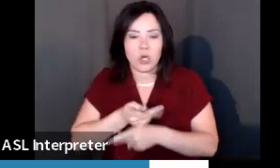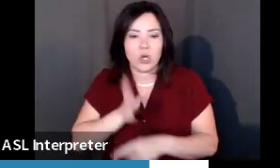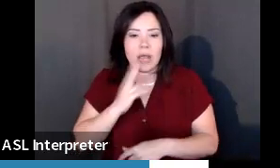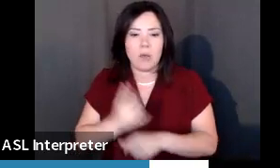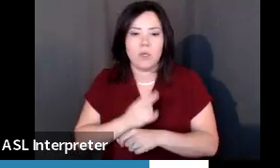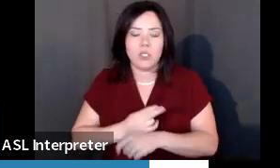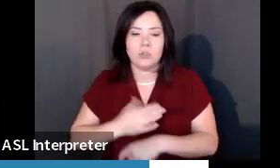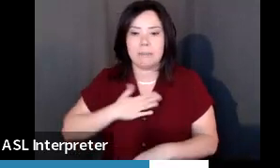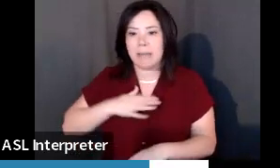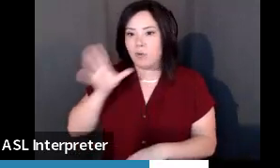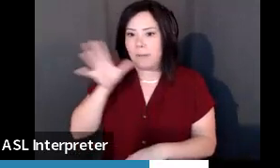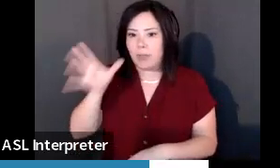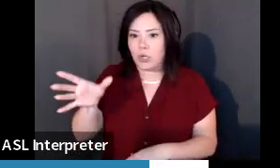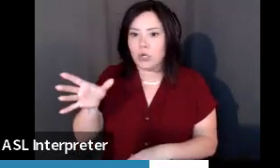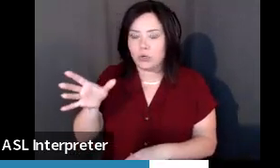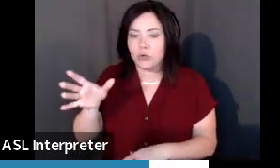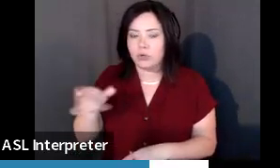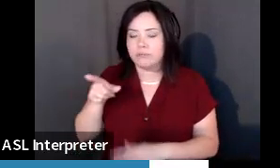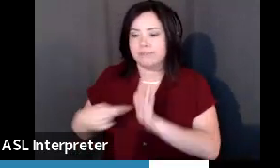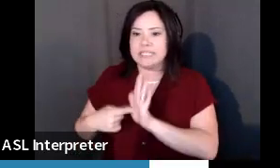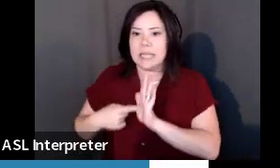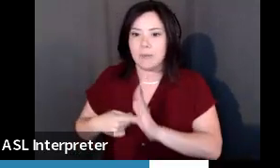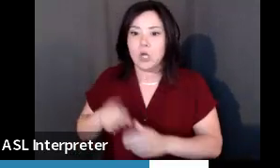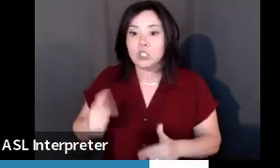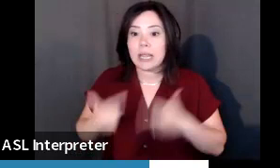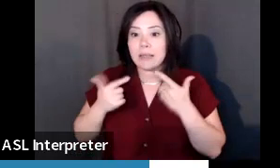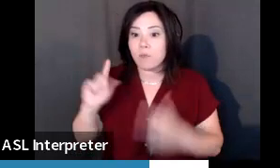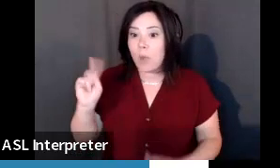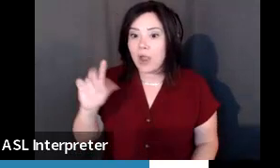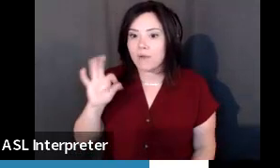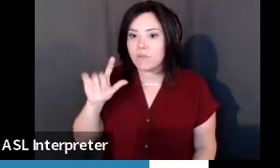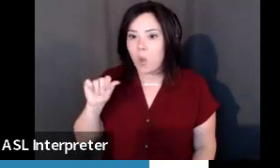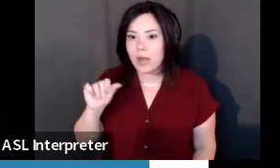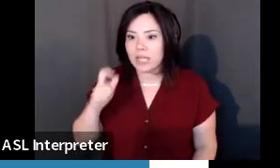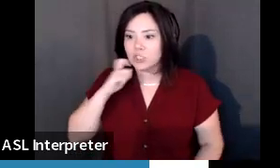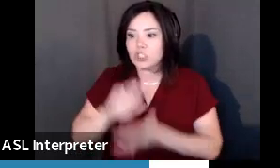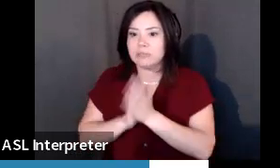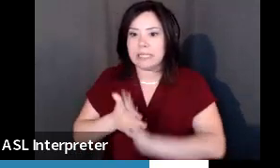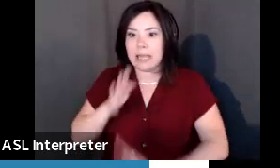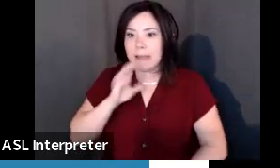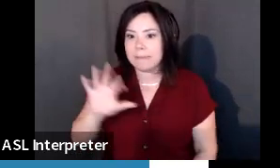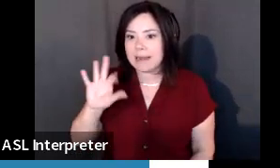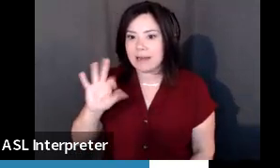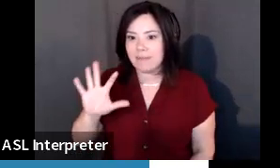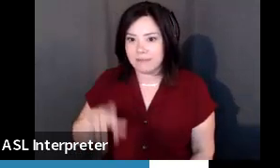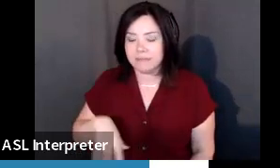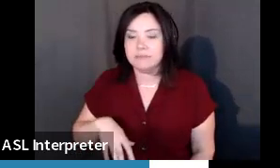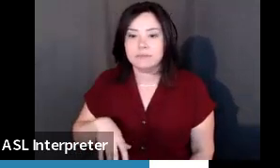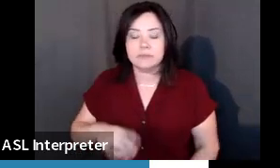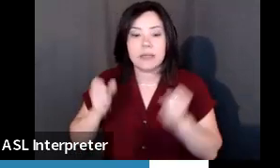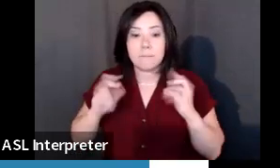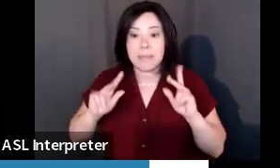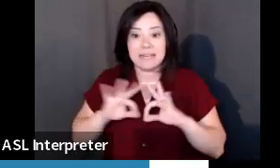my grandmother as an example. She lives in Florida. She just turned 95. There's a whole bunch of family